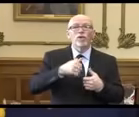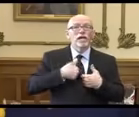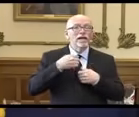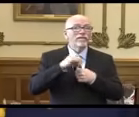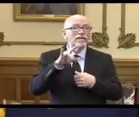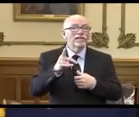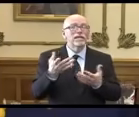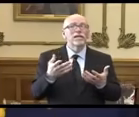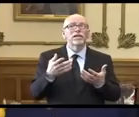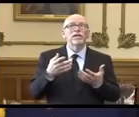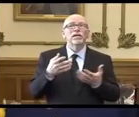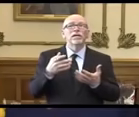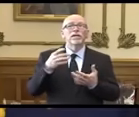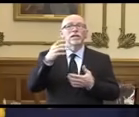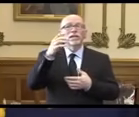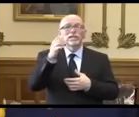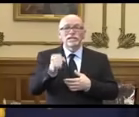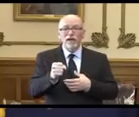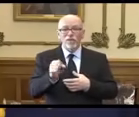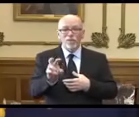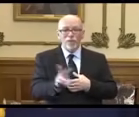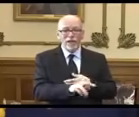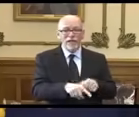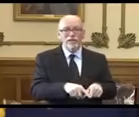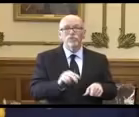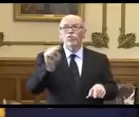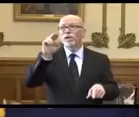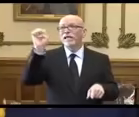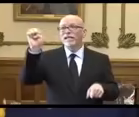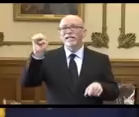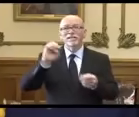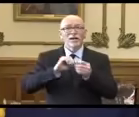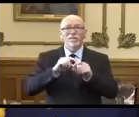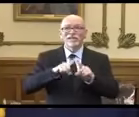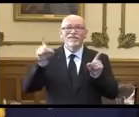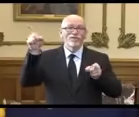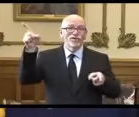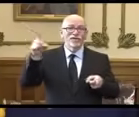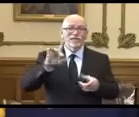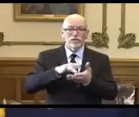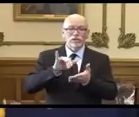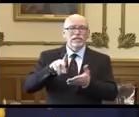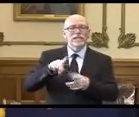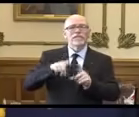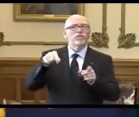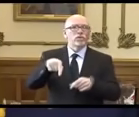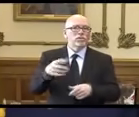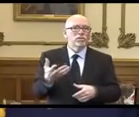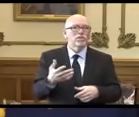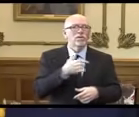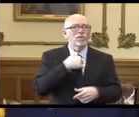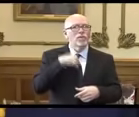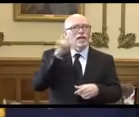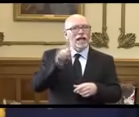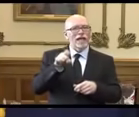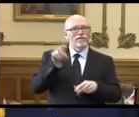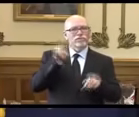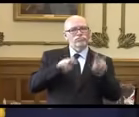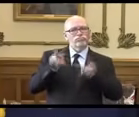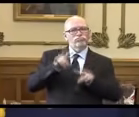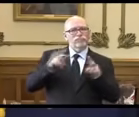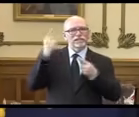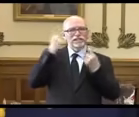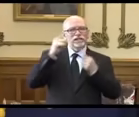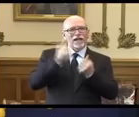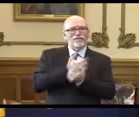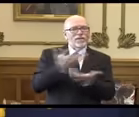numbers in southwestern Indiana or northeastern Indiana are very different than central Indiana. And we have to factor all those things in.